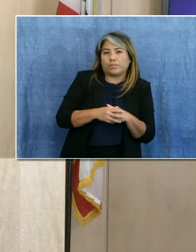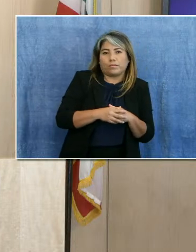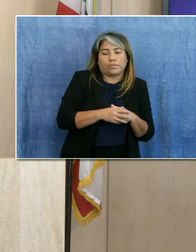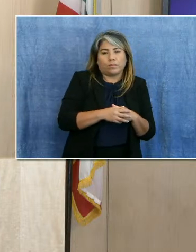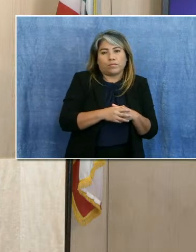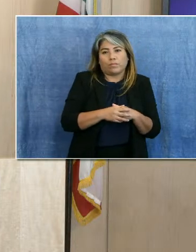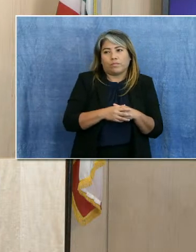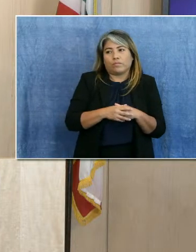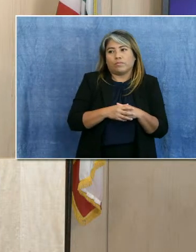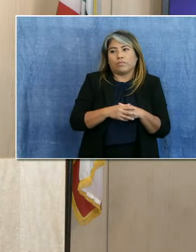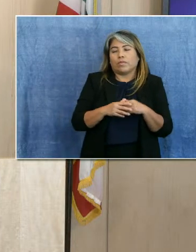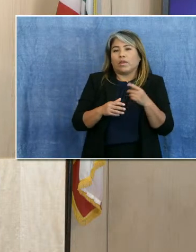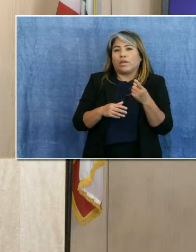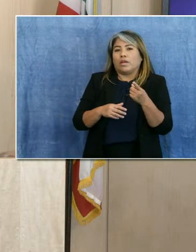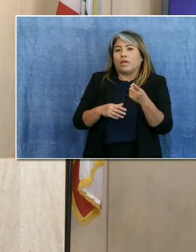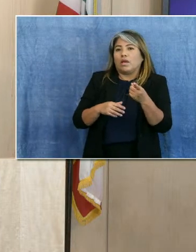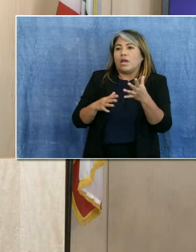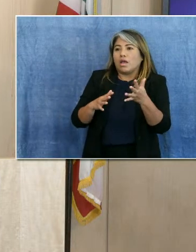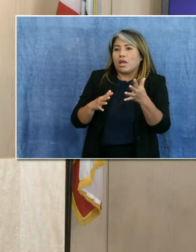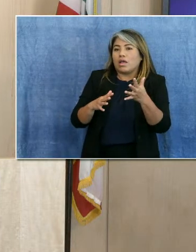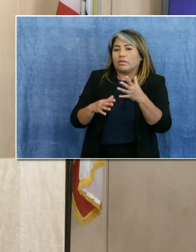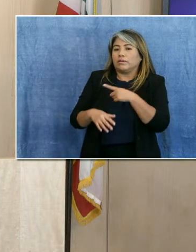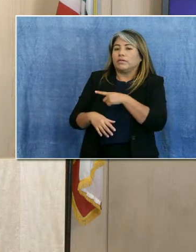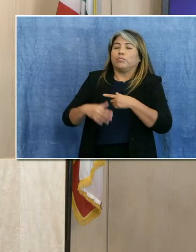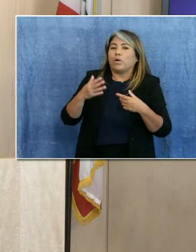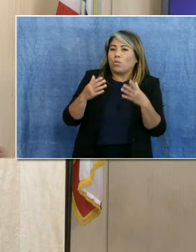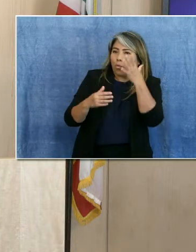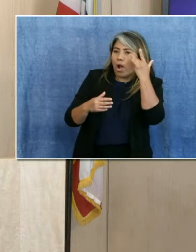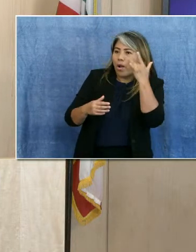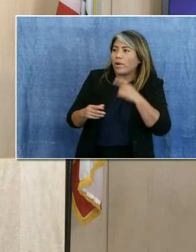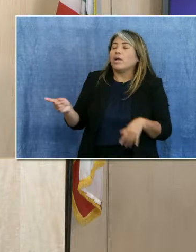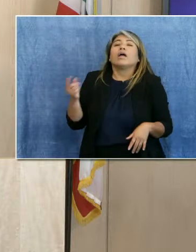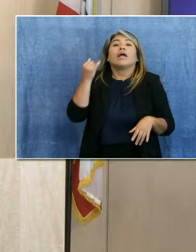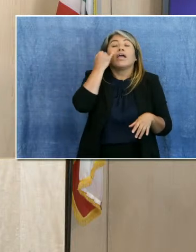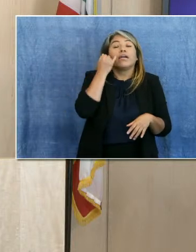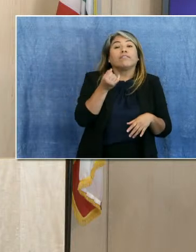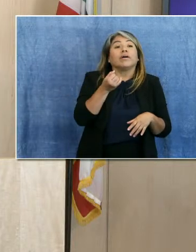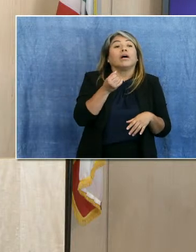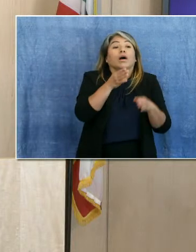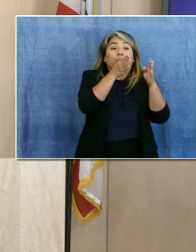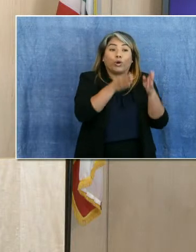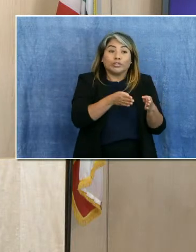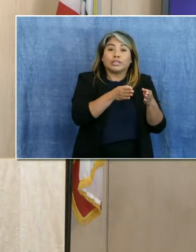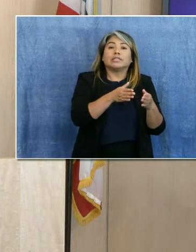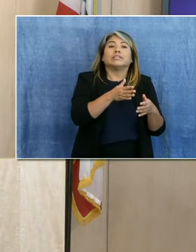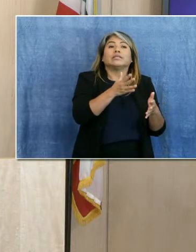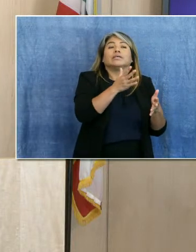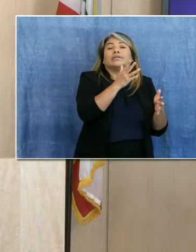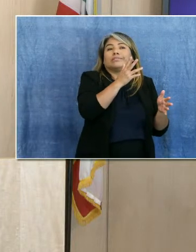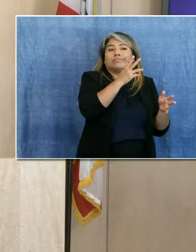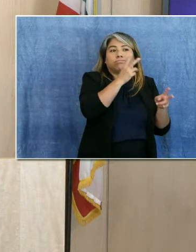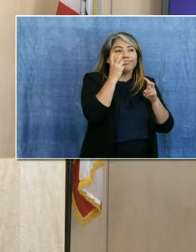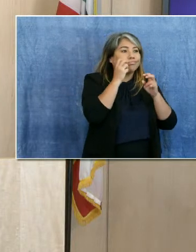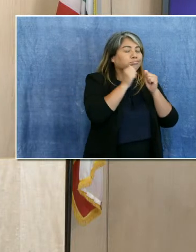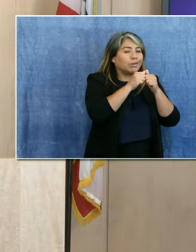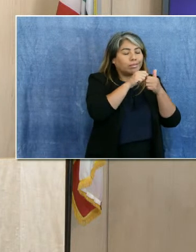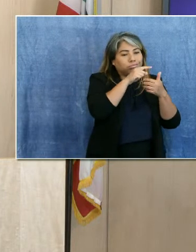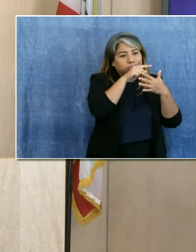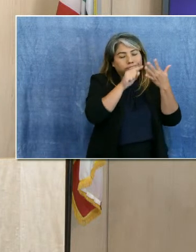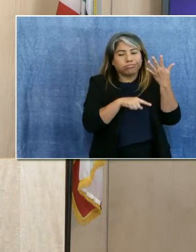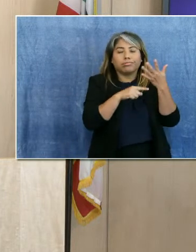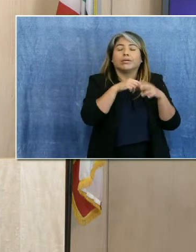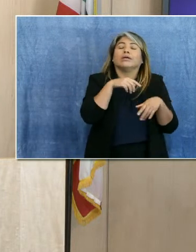And why? If someone dies, if someone is sick with multiple underlying